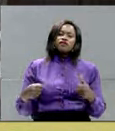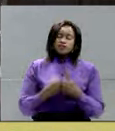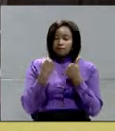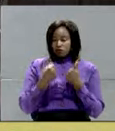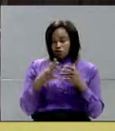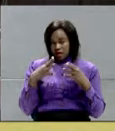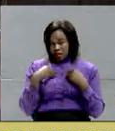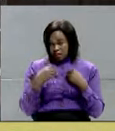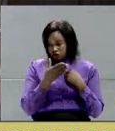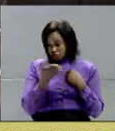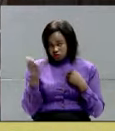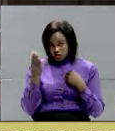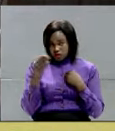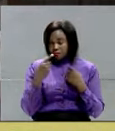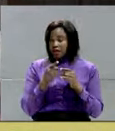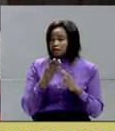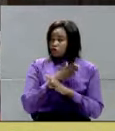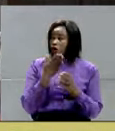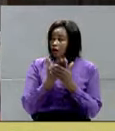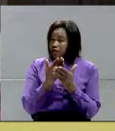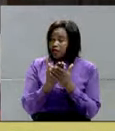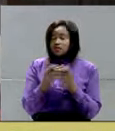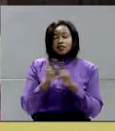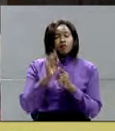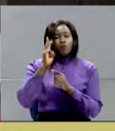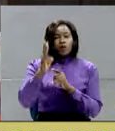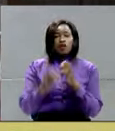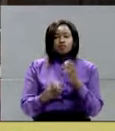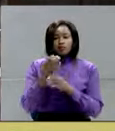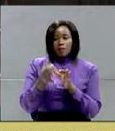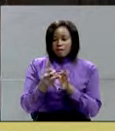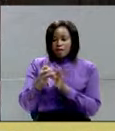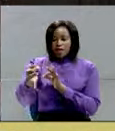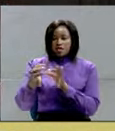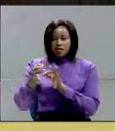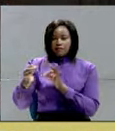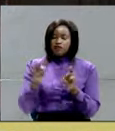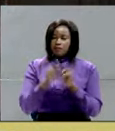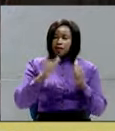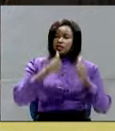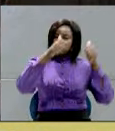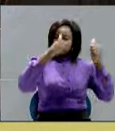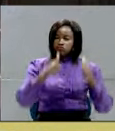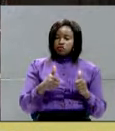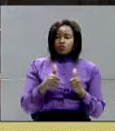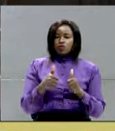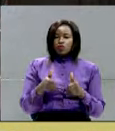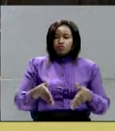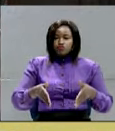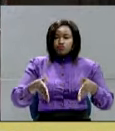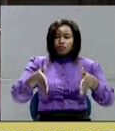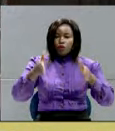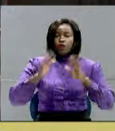ones, but besides those applications, we are also going to put the measures, we are going to put the signposts for road reserve, clear